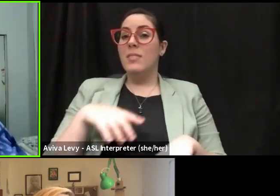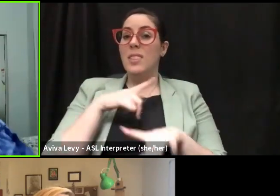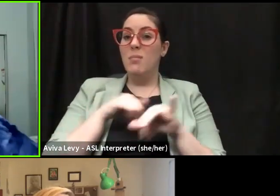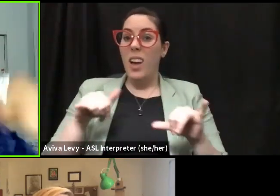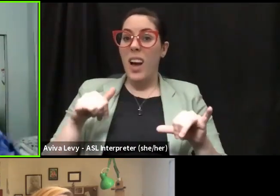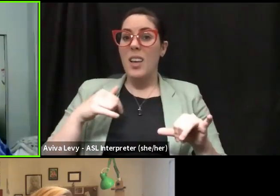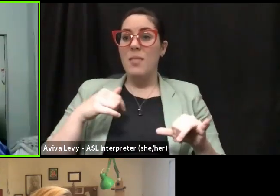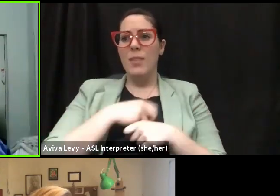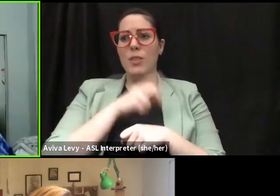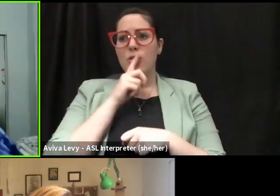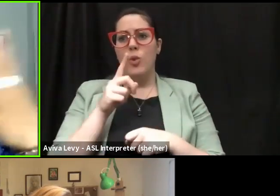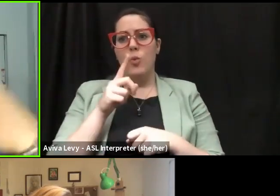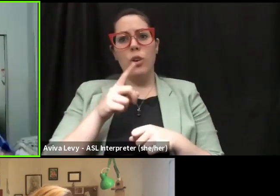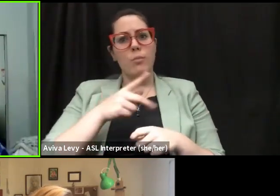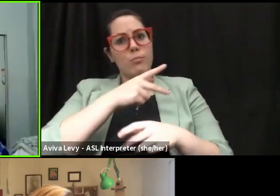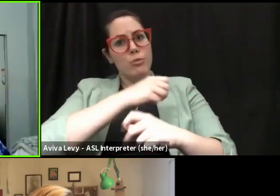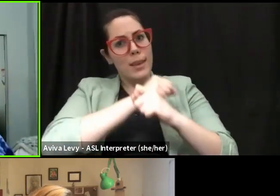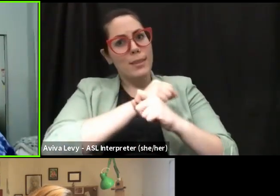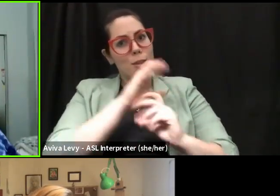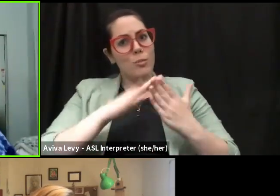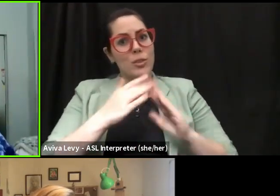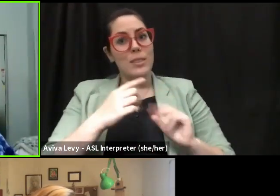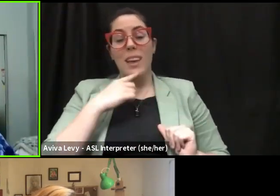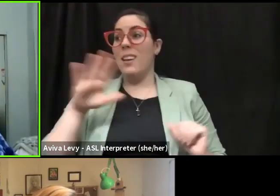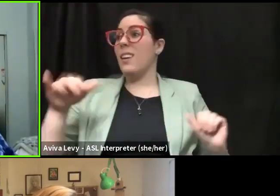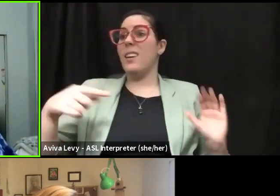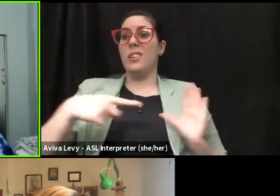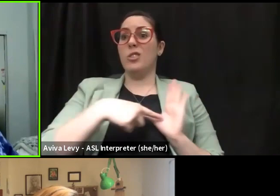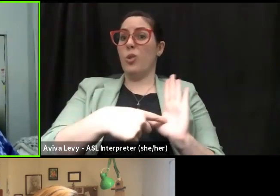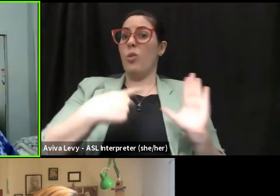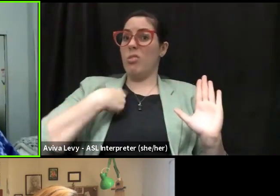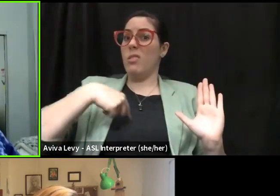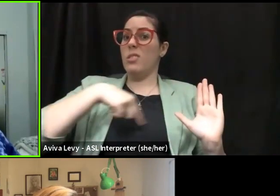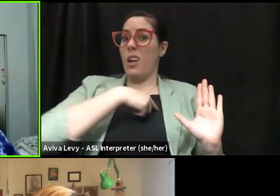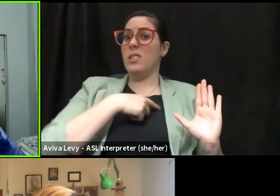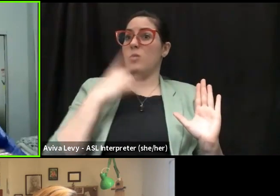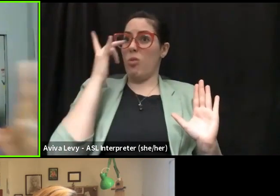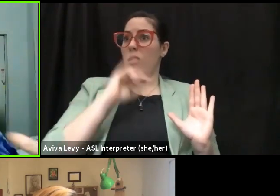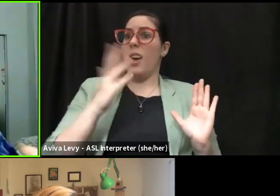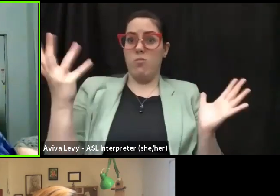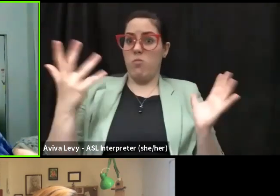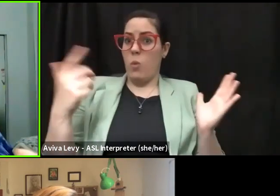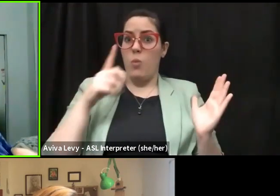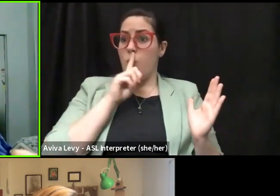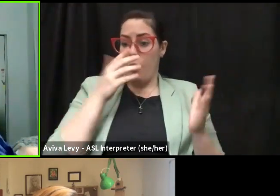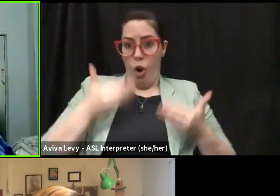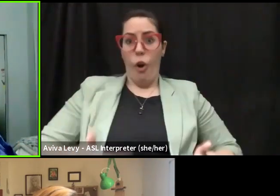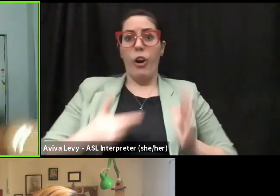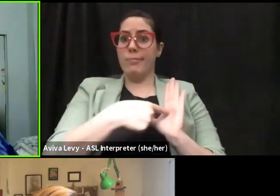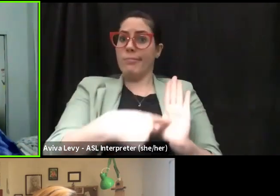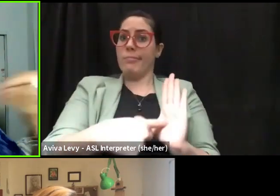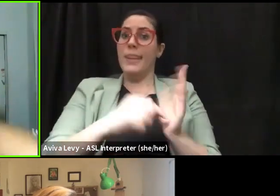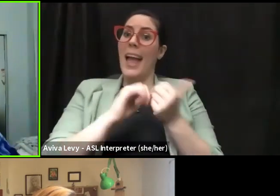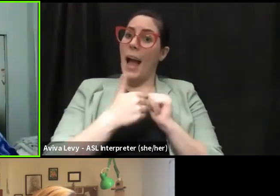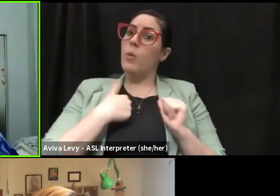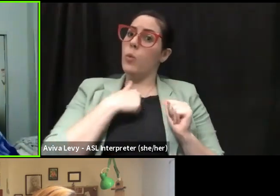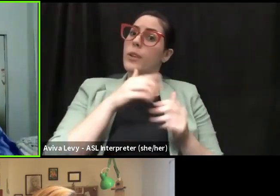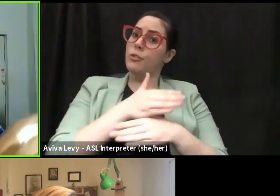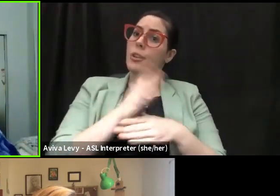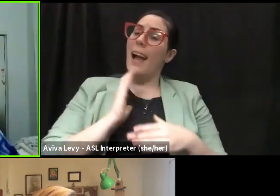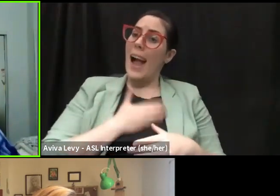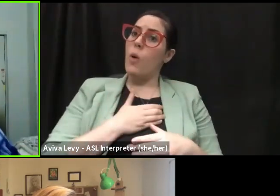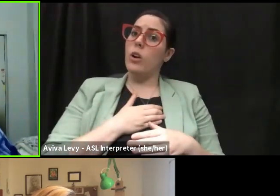and saying, this is us and this is how we share our intimate moments. And this is how